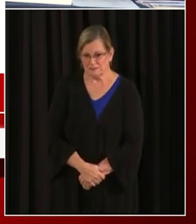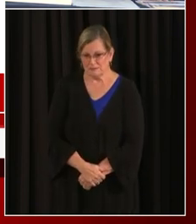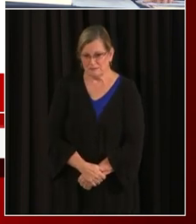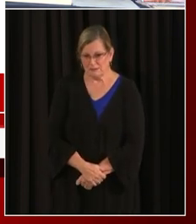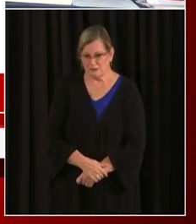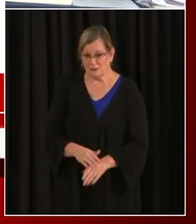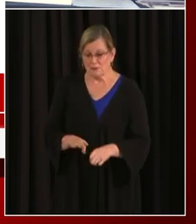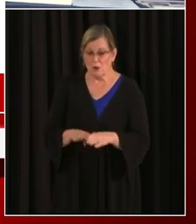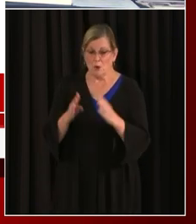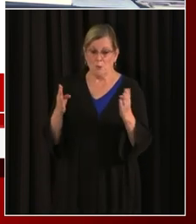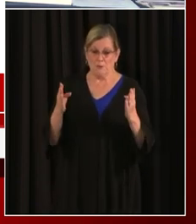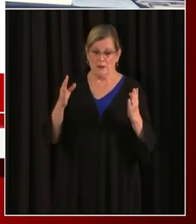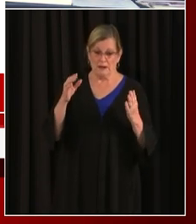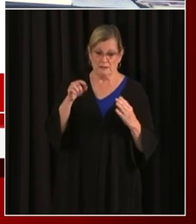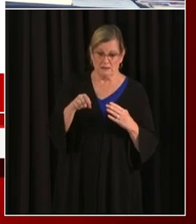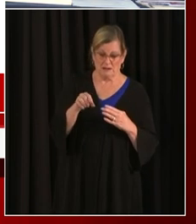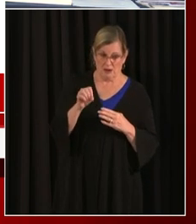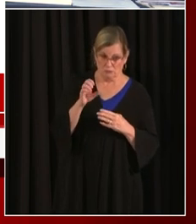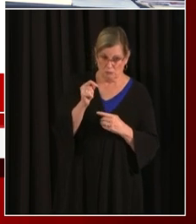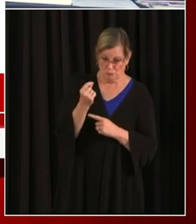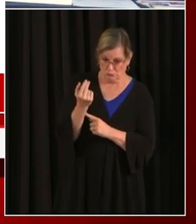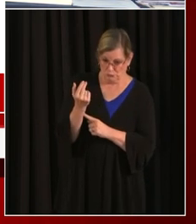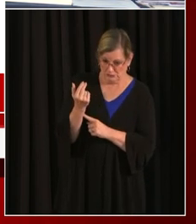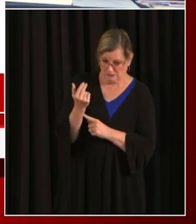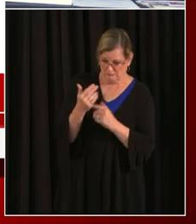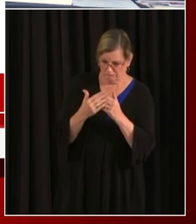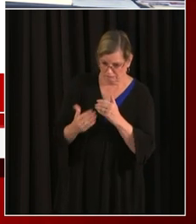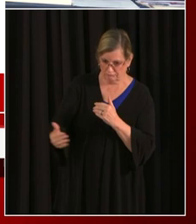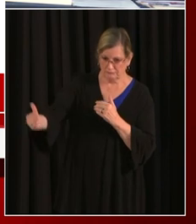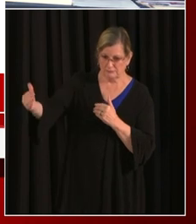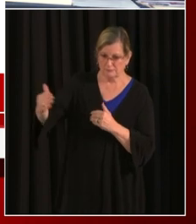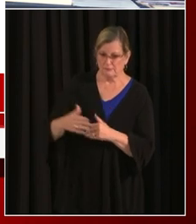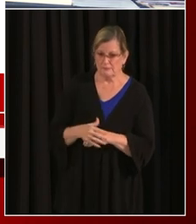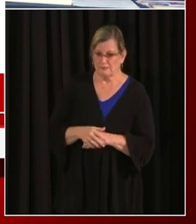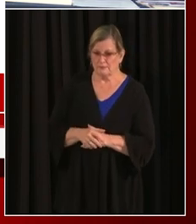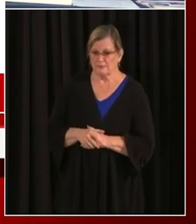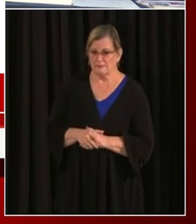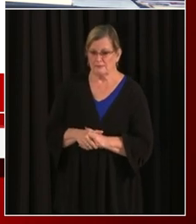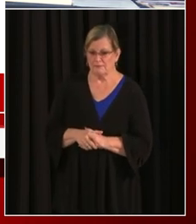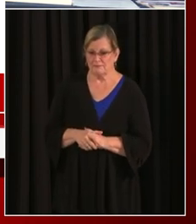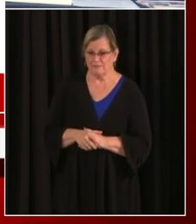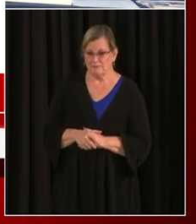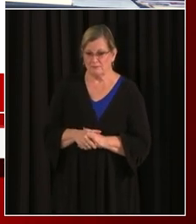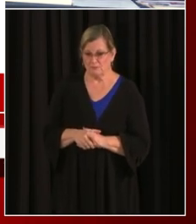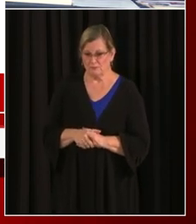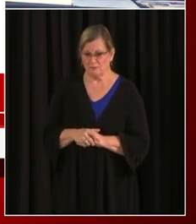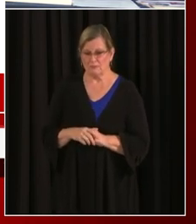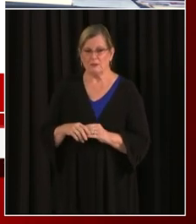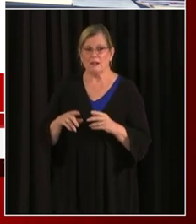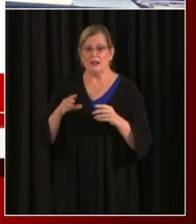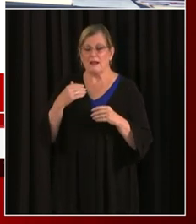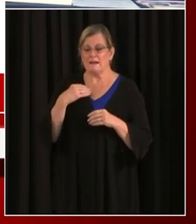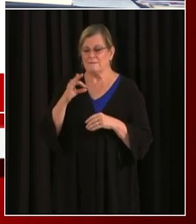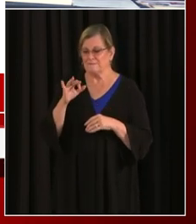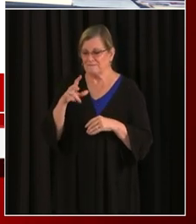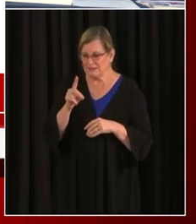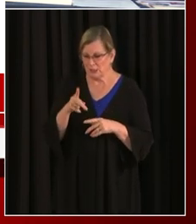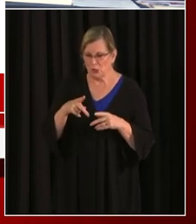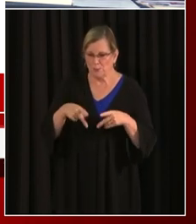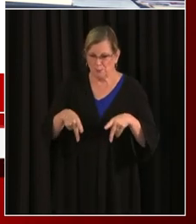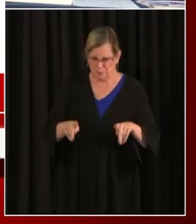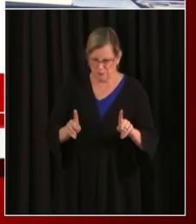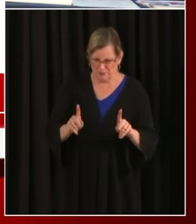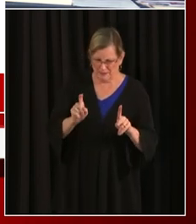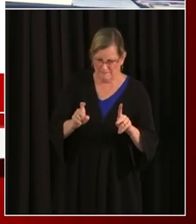13th. Last but not least, field permits. We will be issuing a limited number of athletic permits for